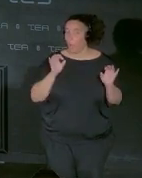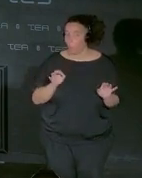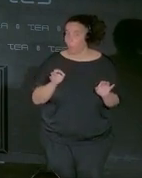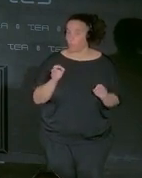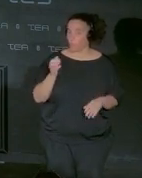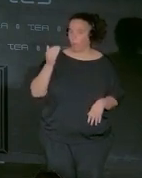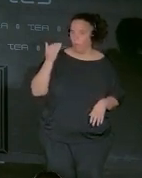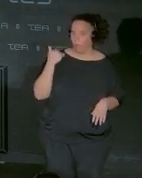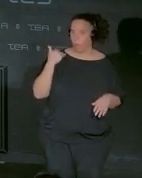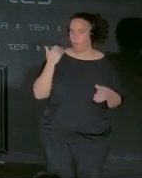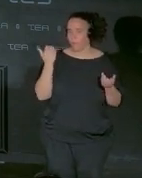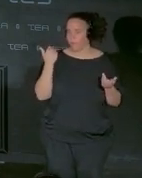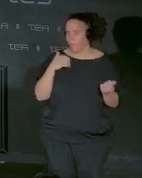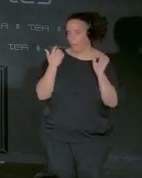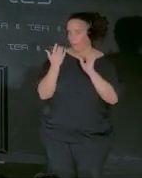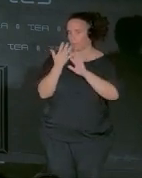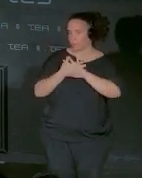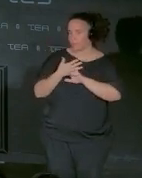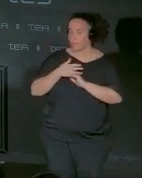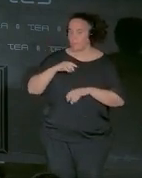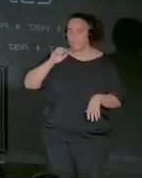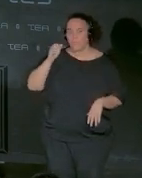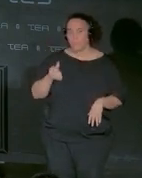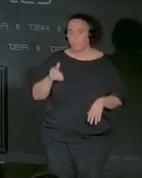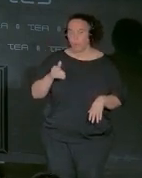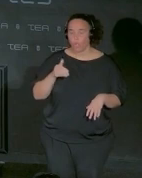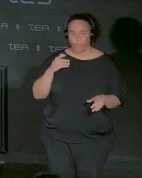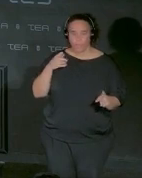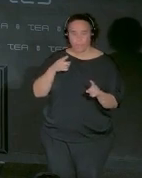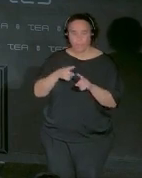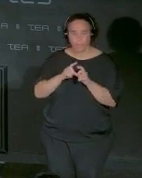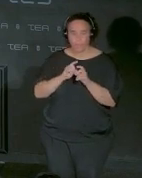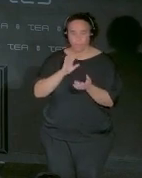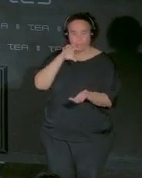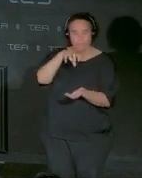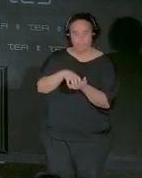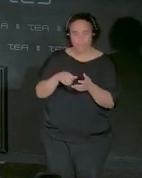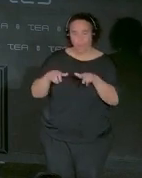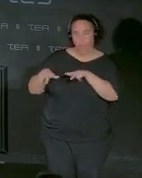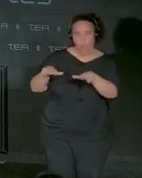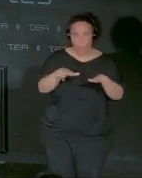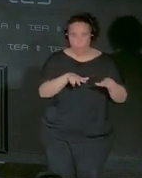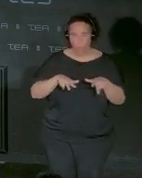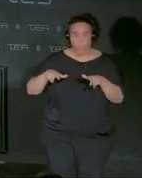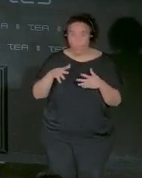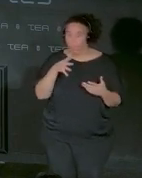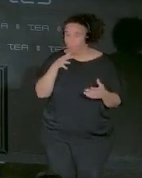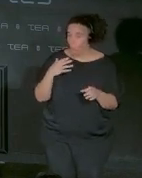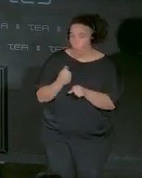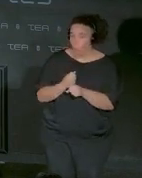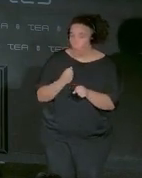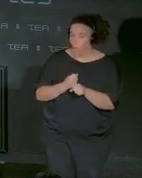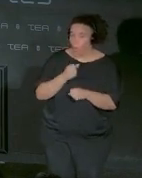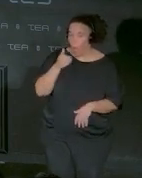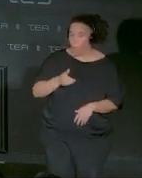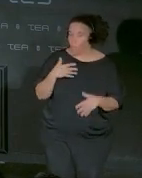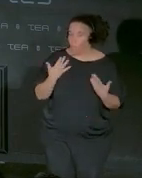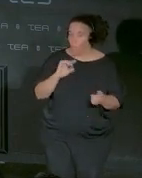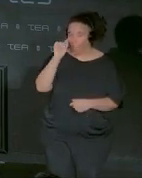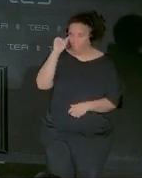fund to do as one of their tasks, is talent development, because we see that there are a lot of students coming from great schools like the